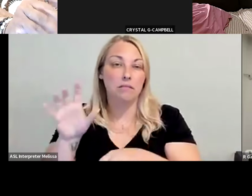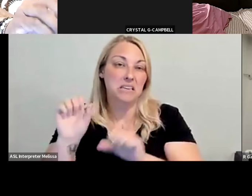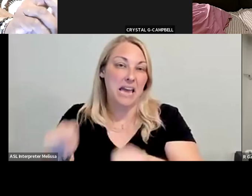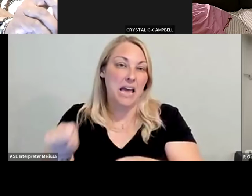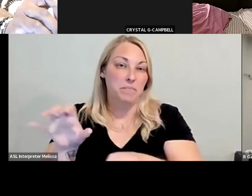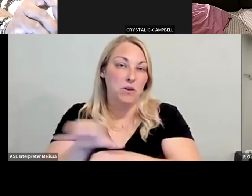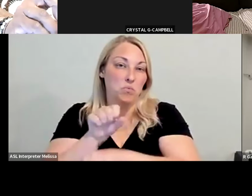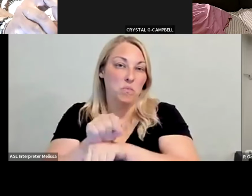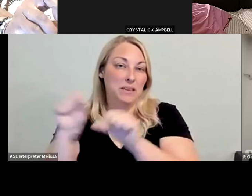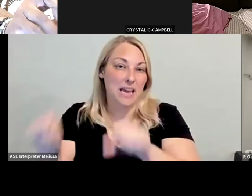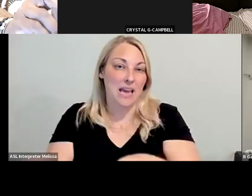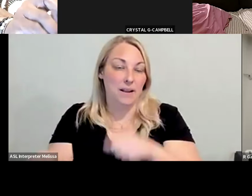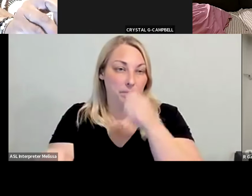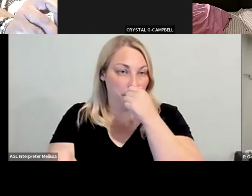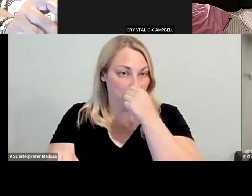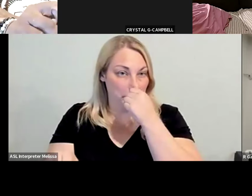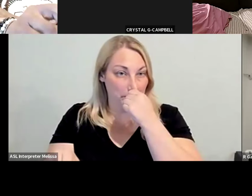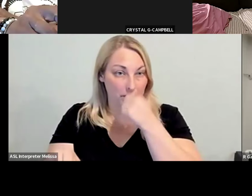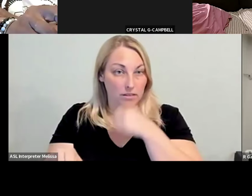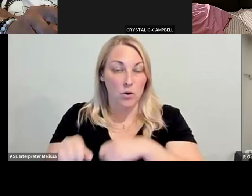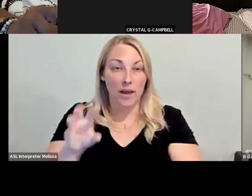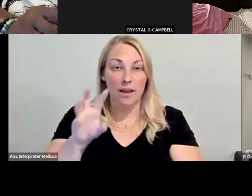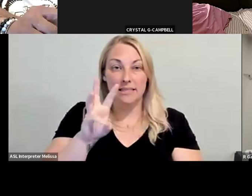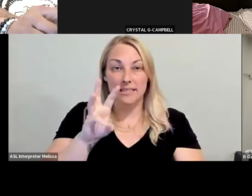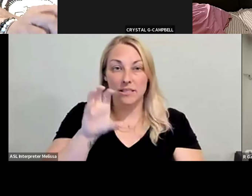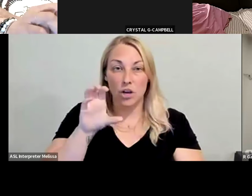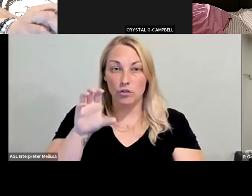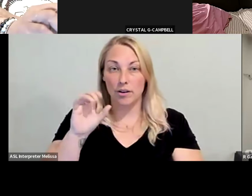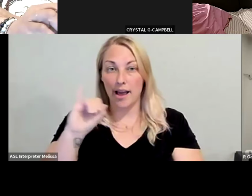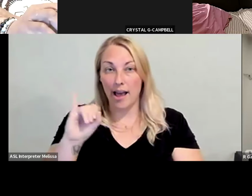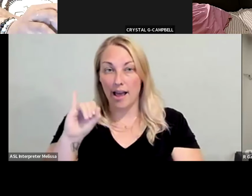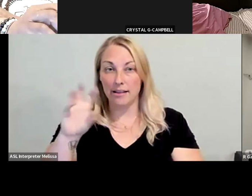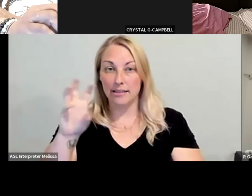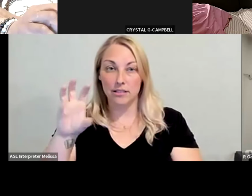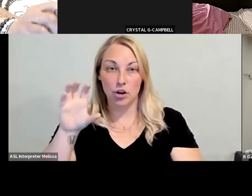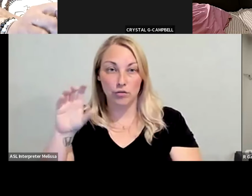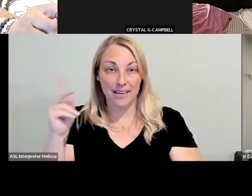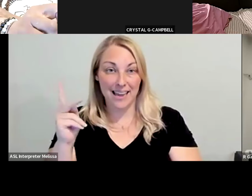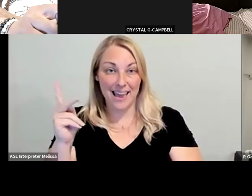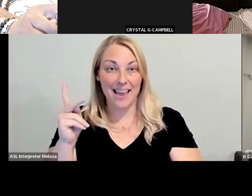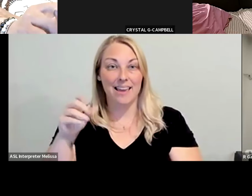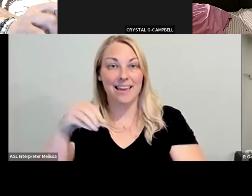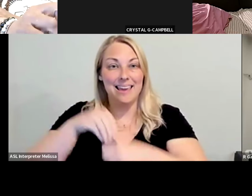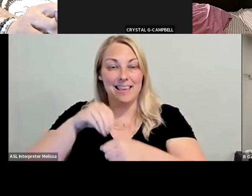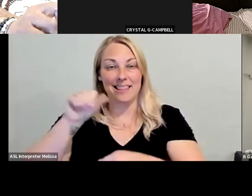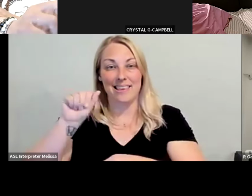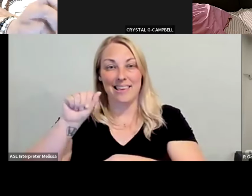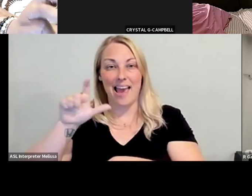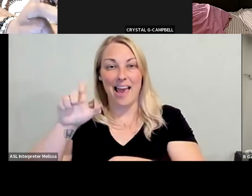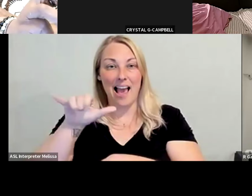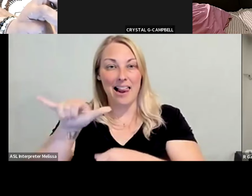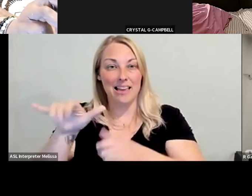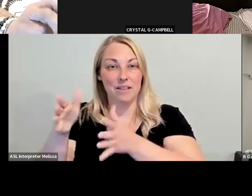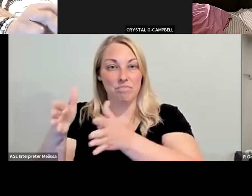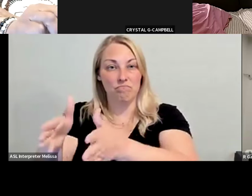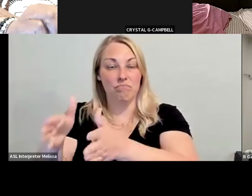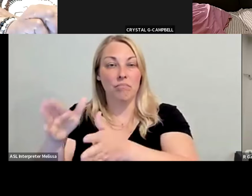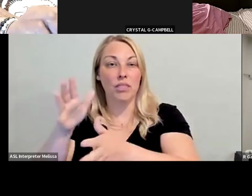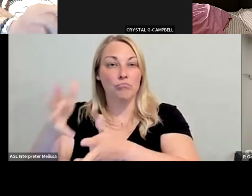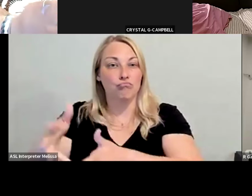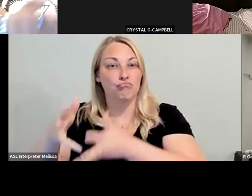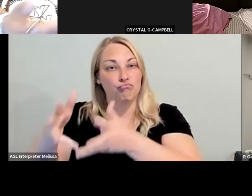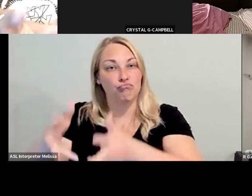at 600I and 600K in the alley where they were loitering in that alley, and the way